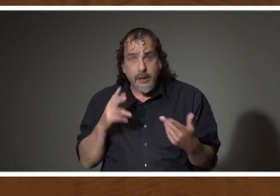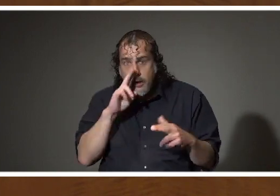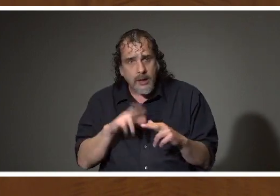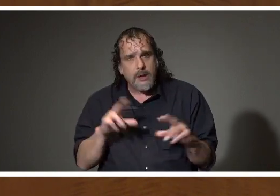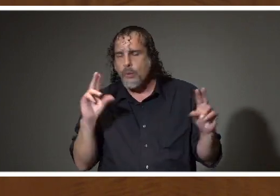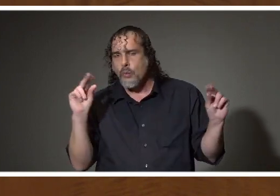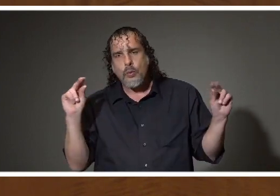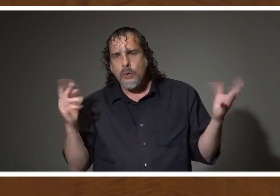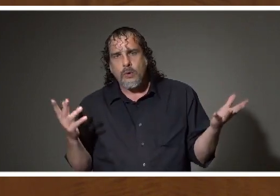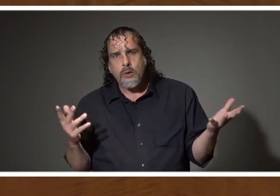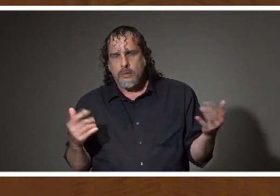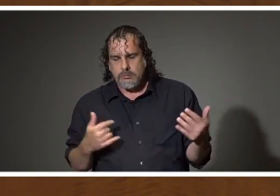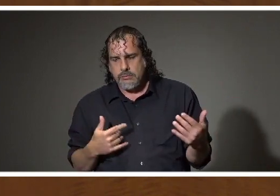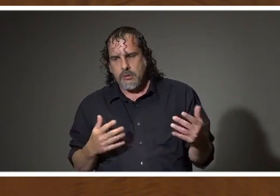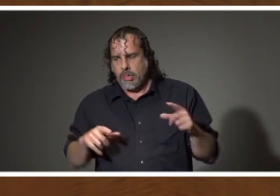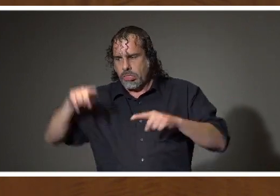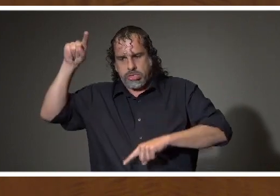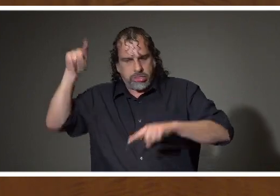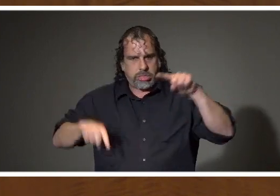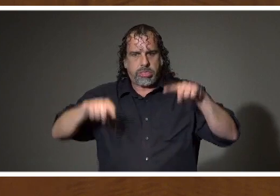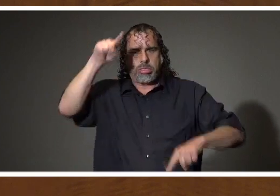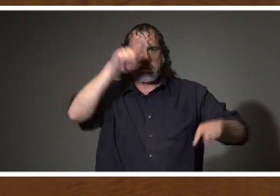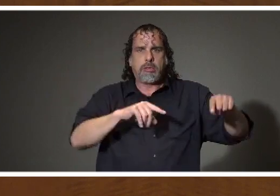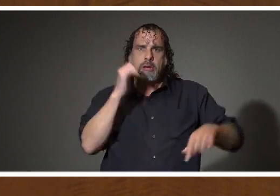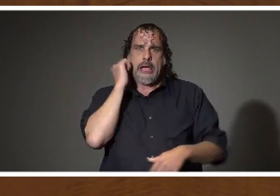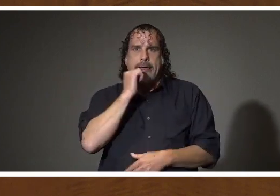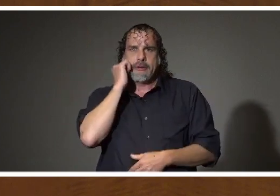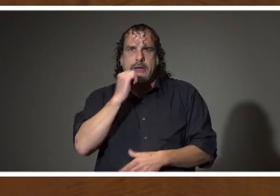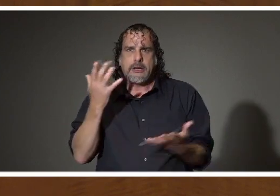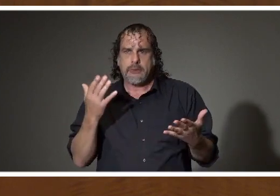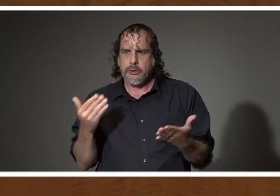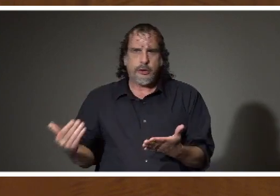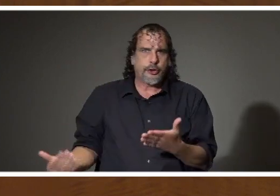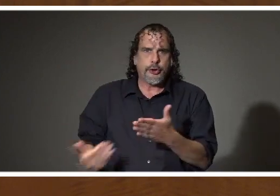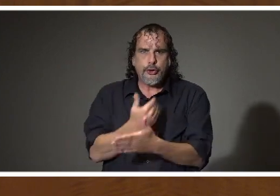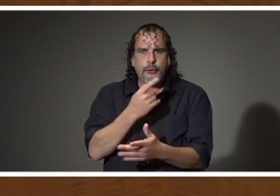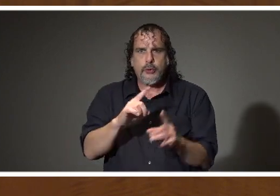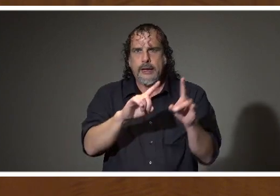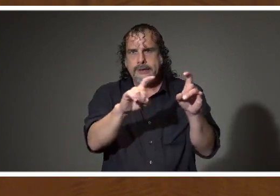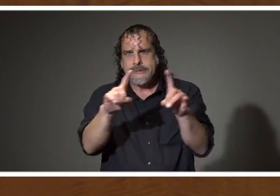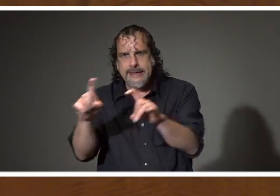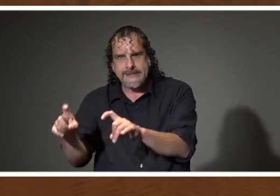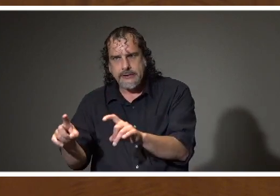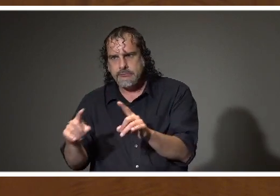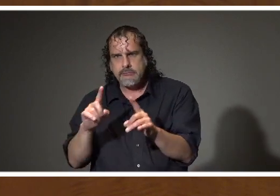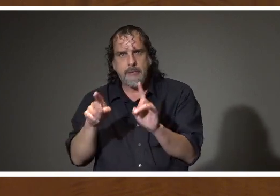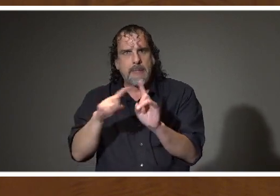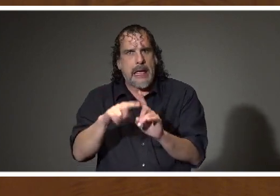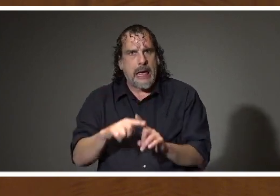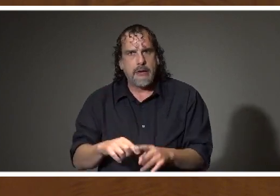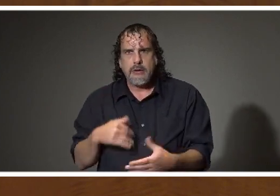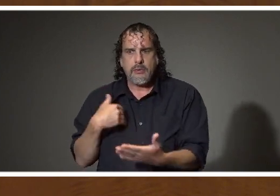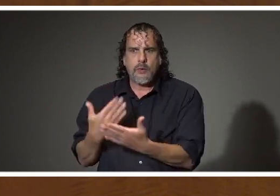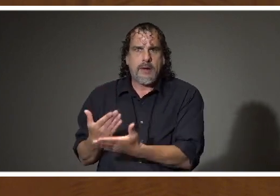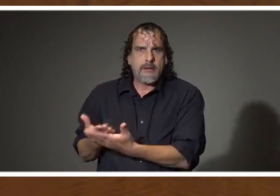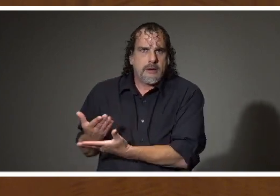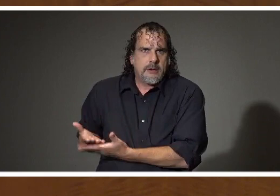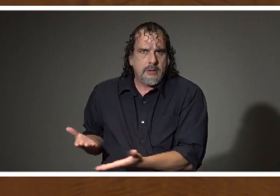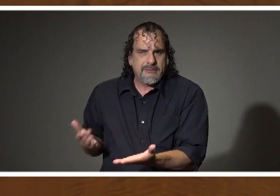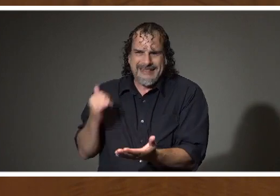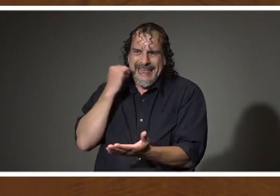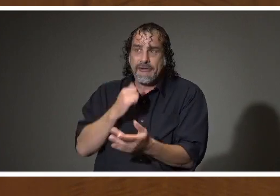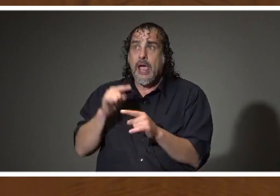there are large variations from day to day. New testing results on a daily basis is not a